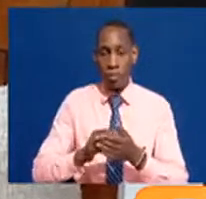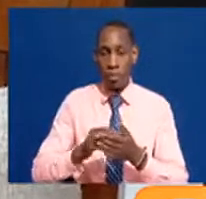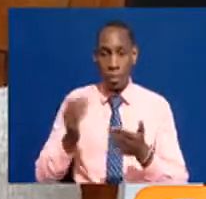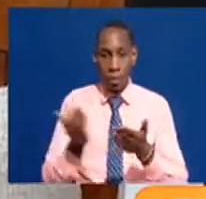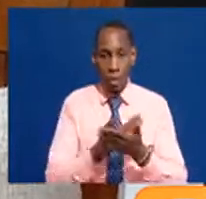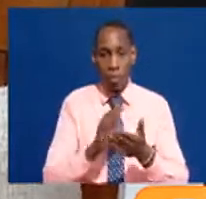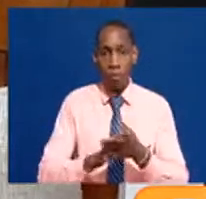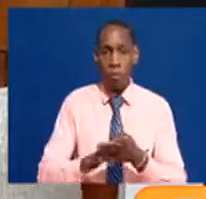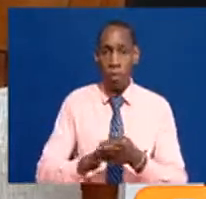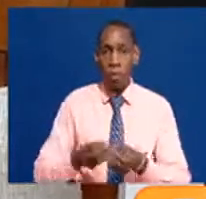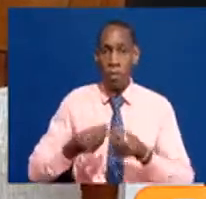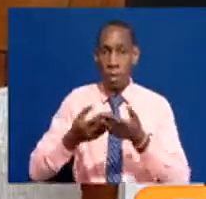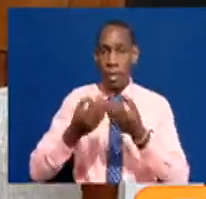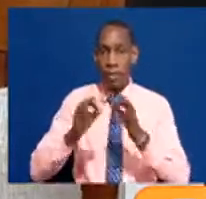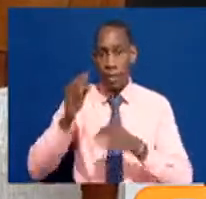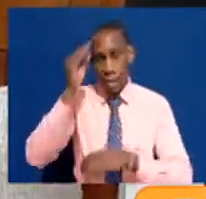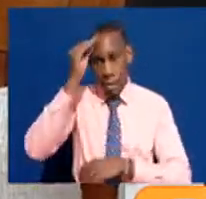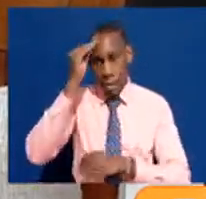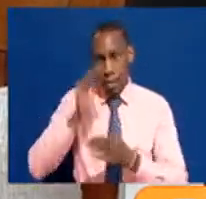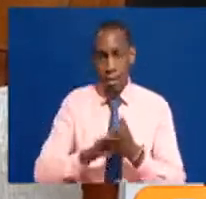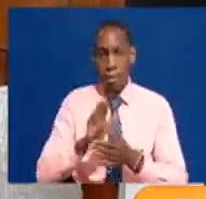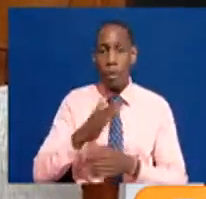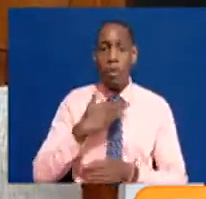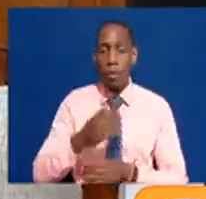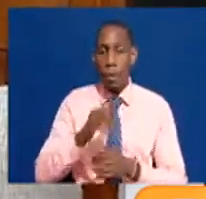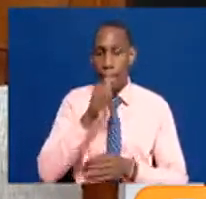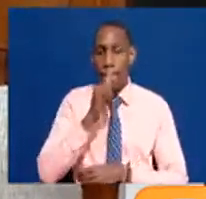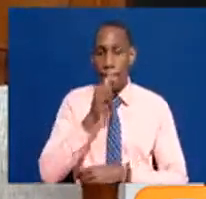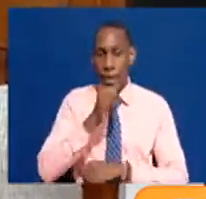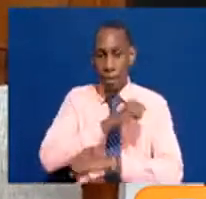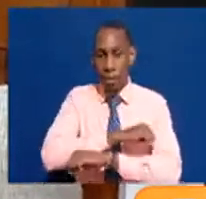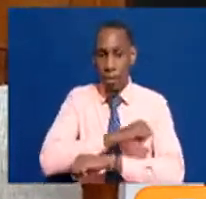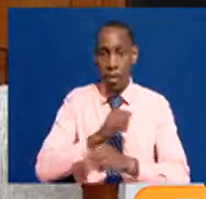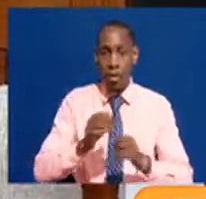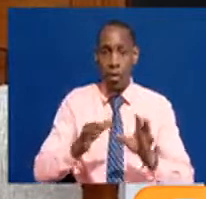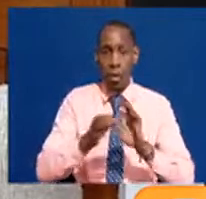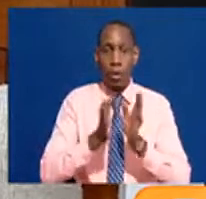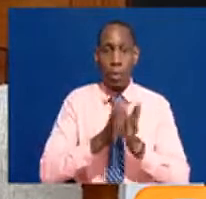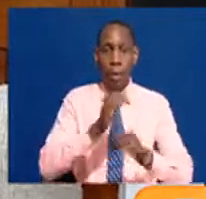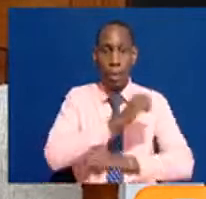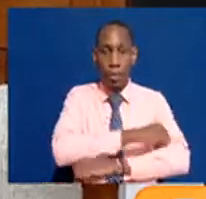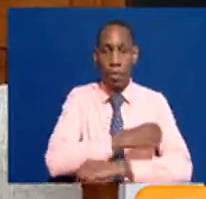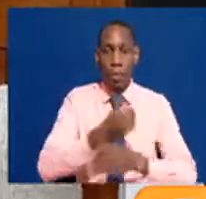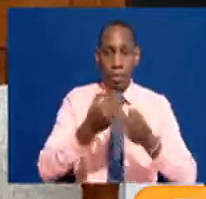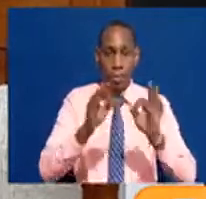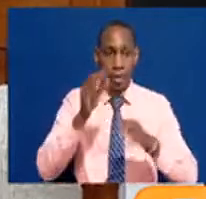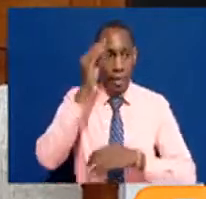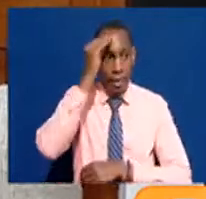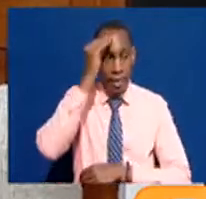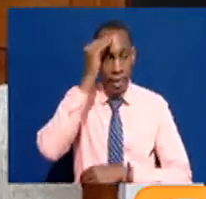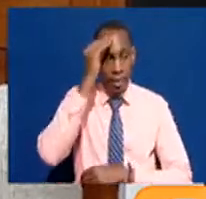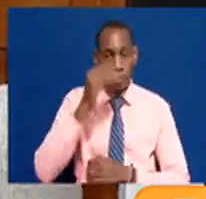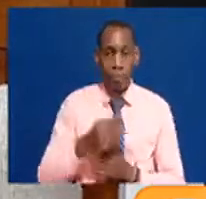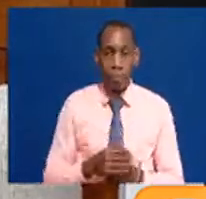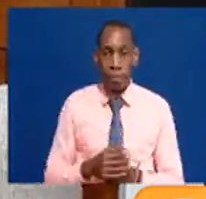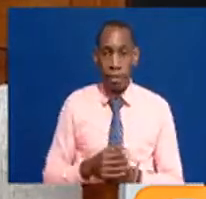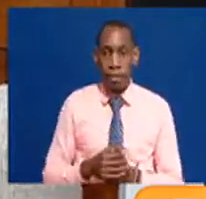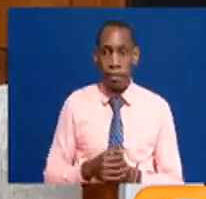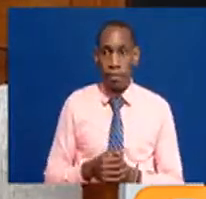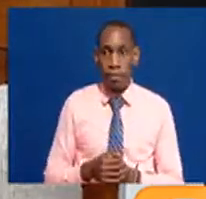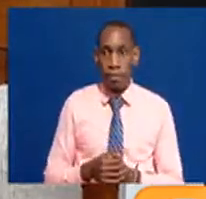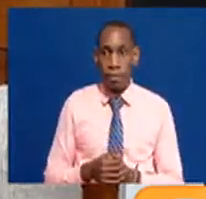All right. So if you want a private school, you go to a private school. But public school, if you want to go into public school, you have free education. If you want to go